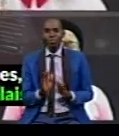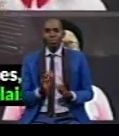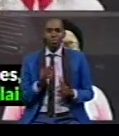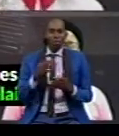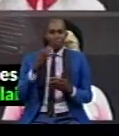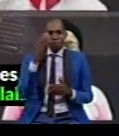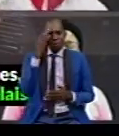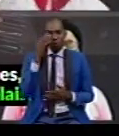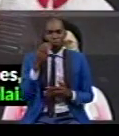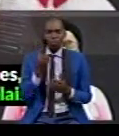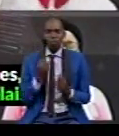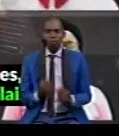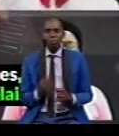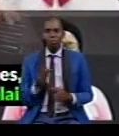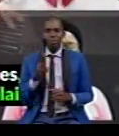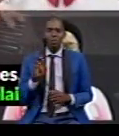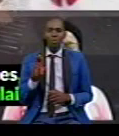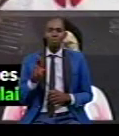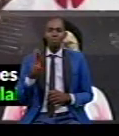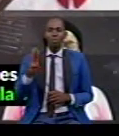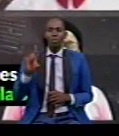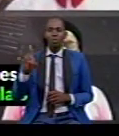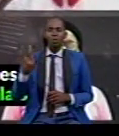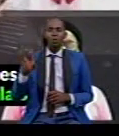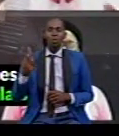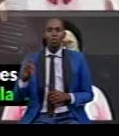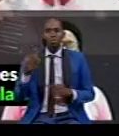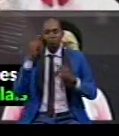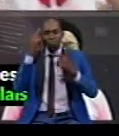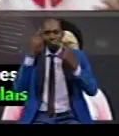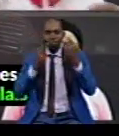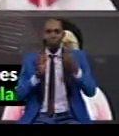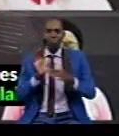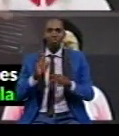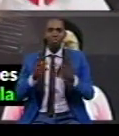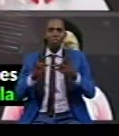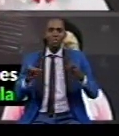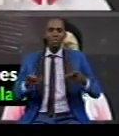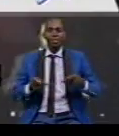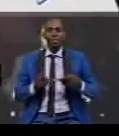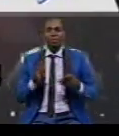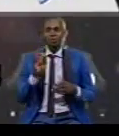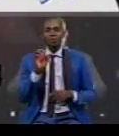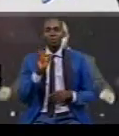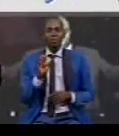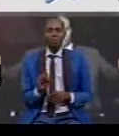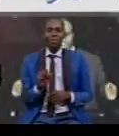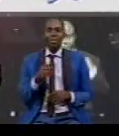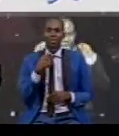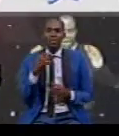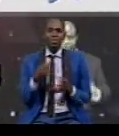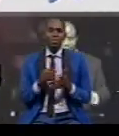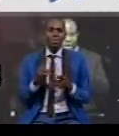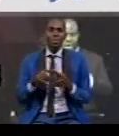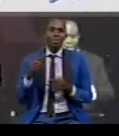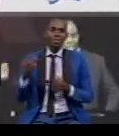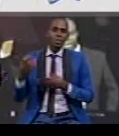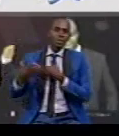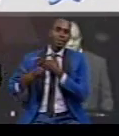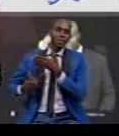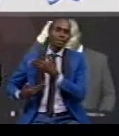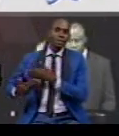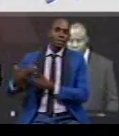is my Lord. If we, he says, if thou shalt confess with your mouth the Lord Jesus, and